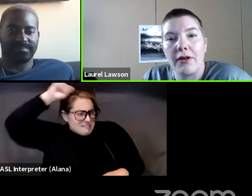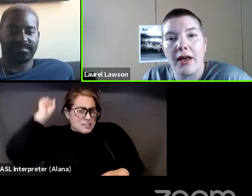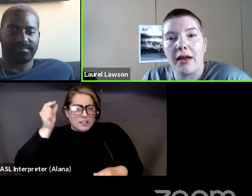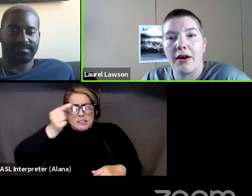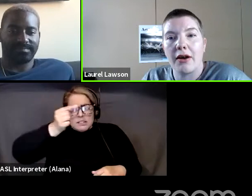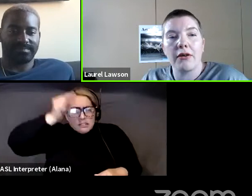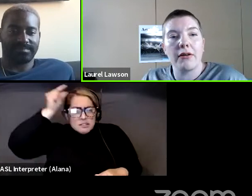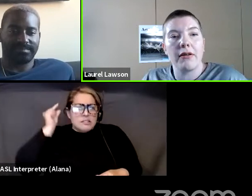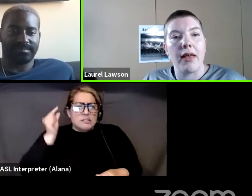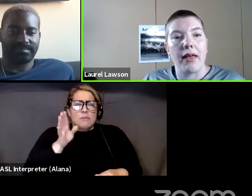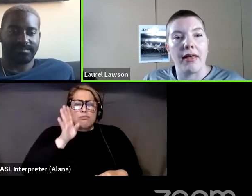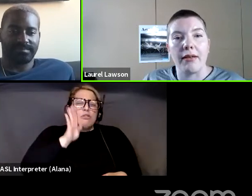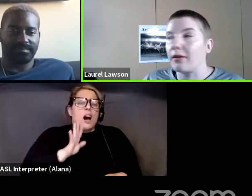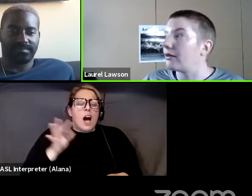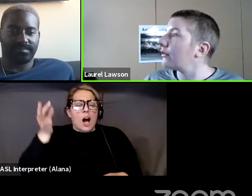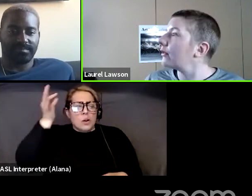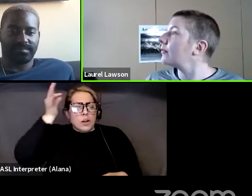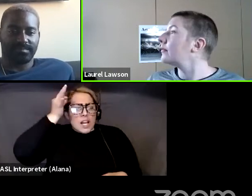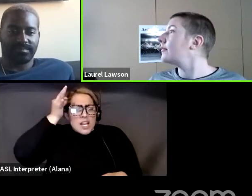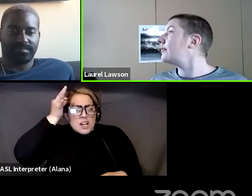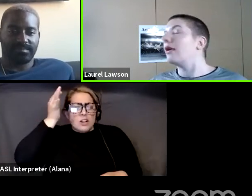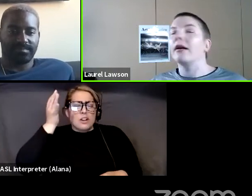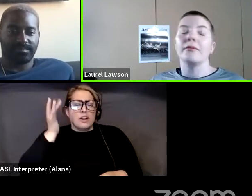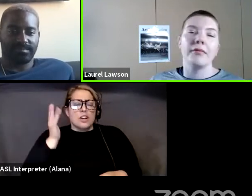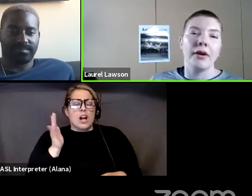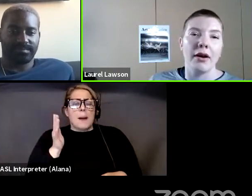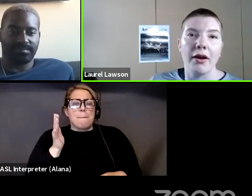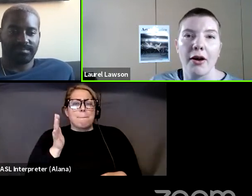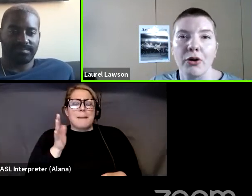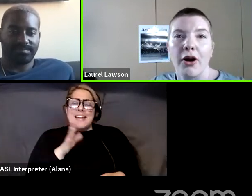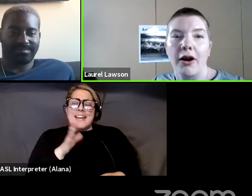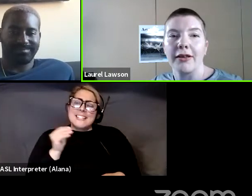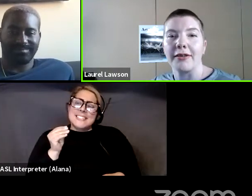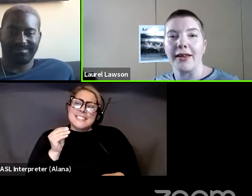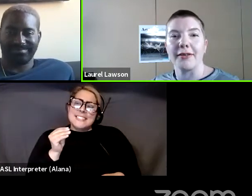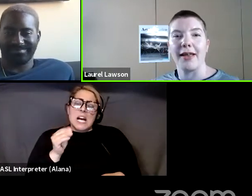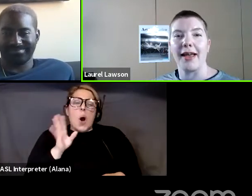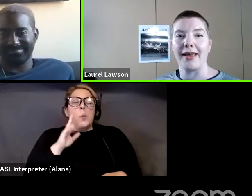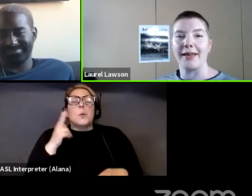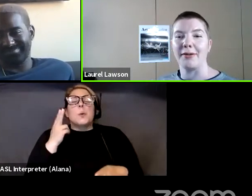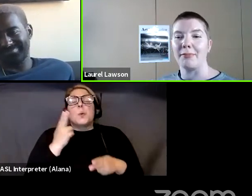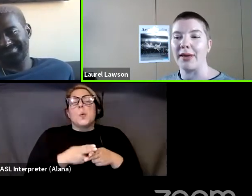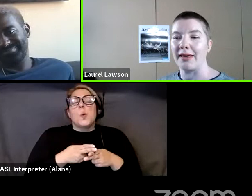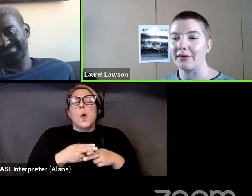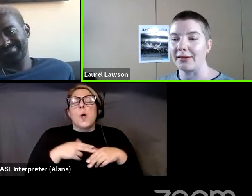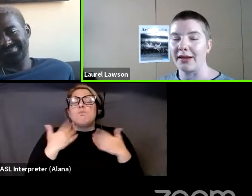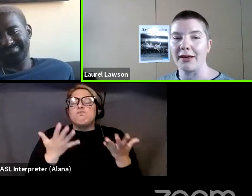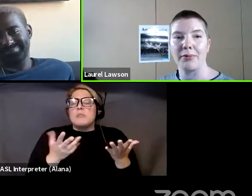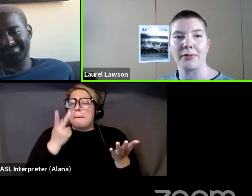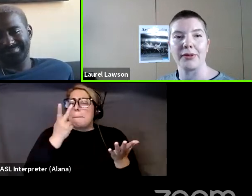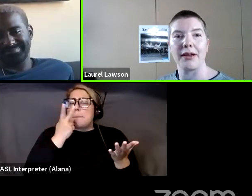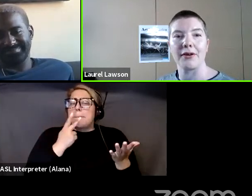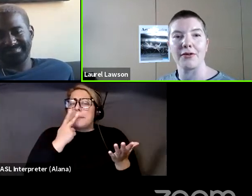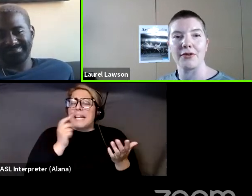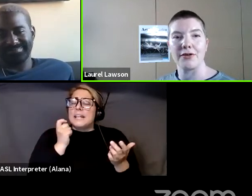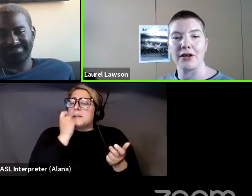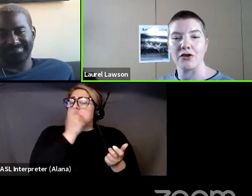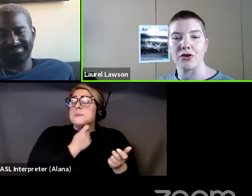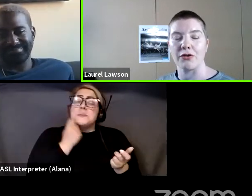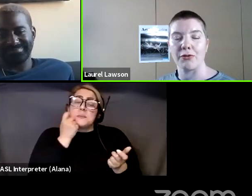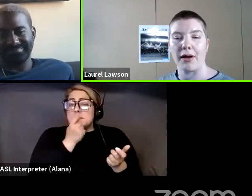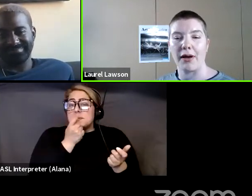brownish hair, and we'll call it a pink lip,